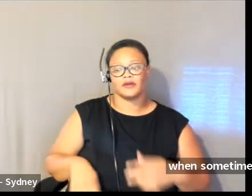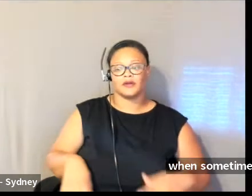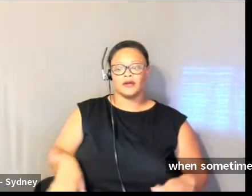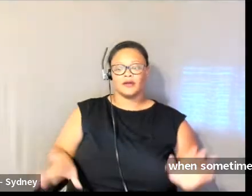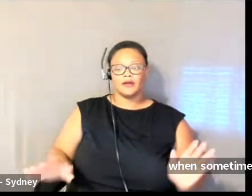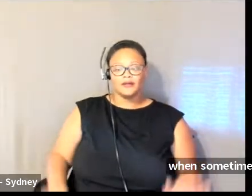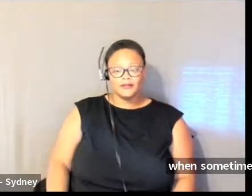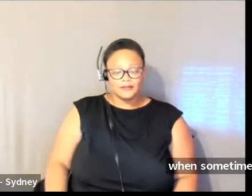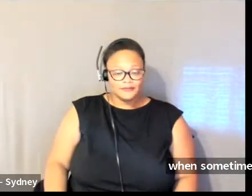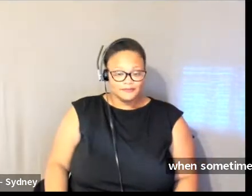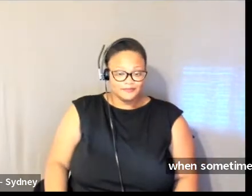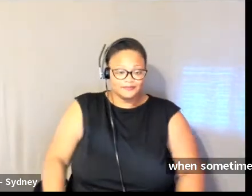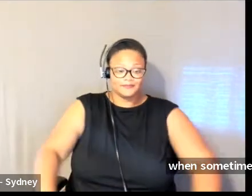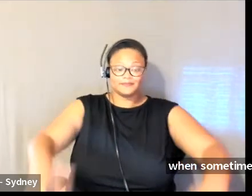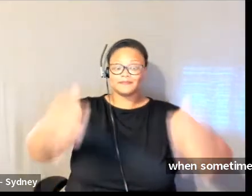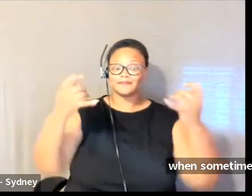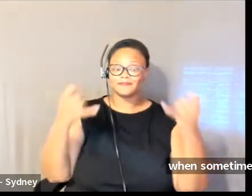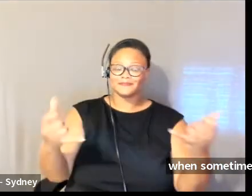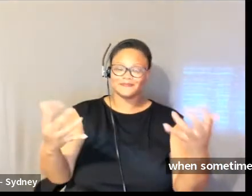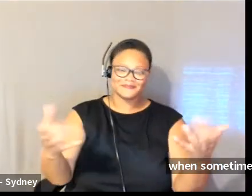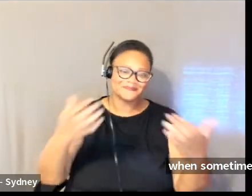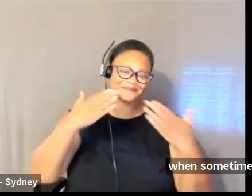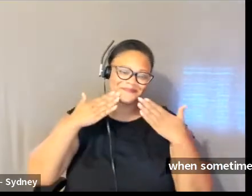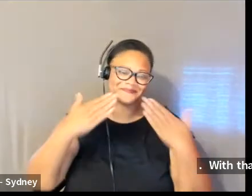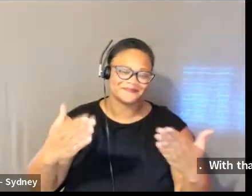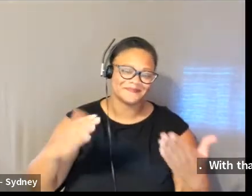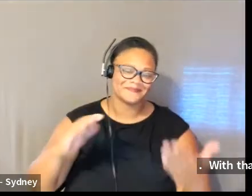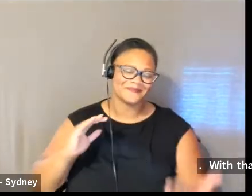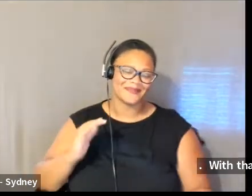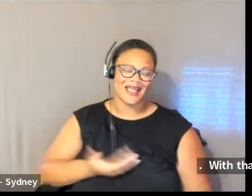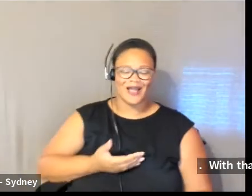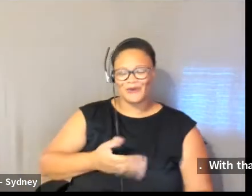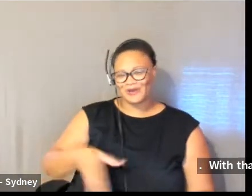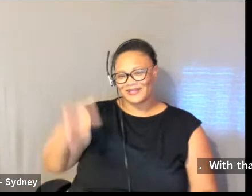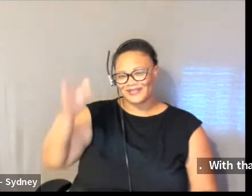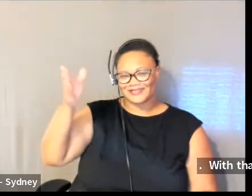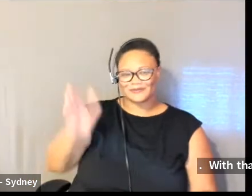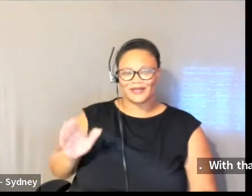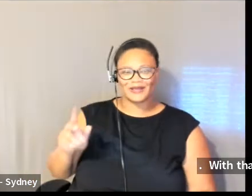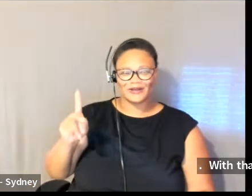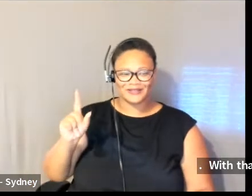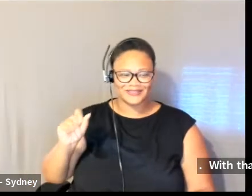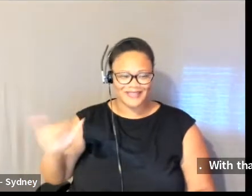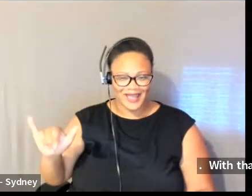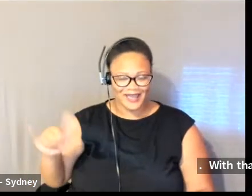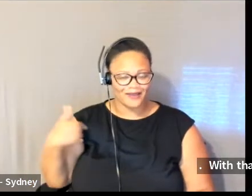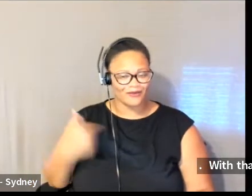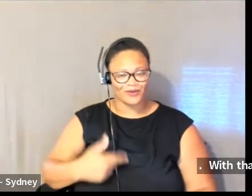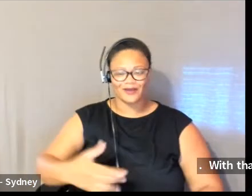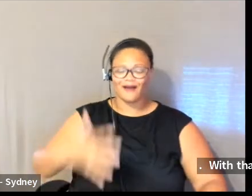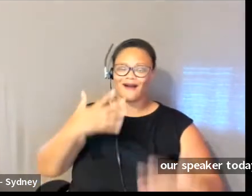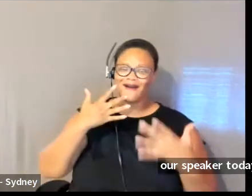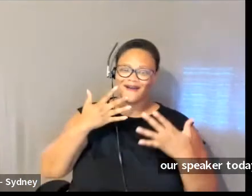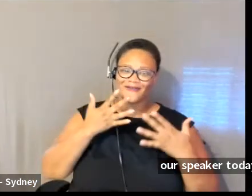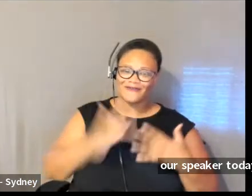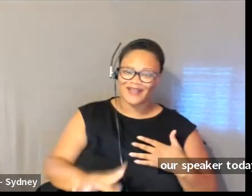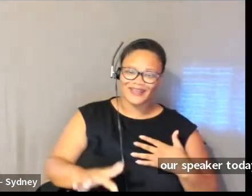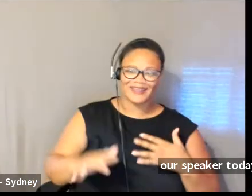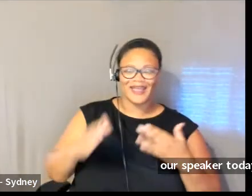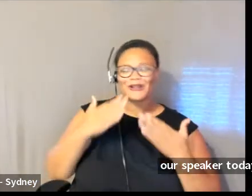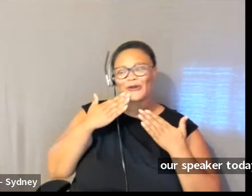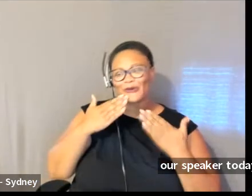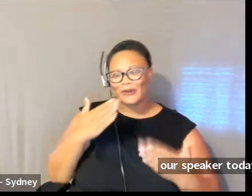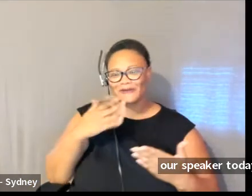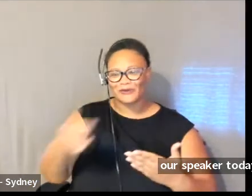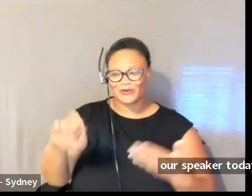mind, I want to thank our speaker today. We are very fortunate and very grateful for you to be here with us